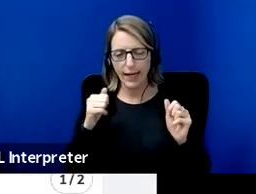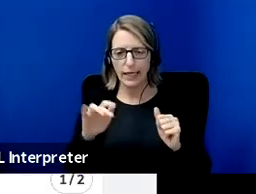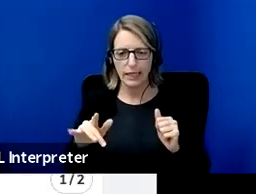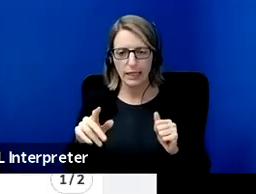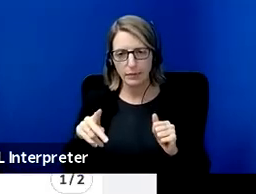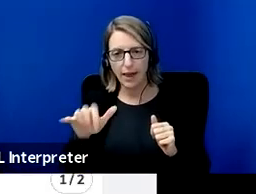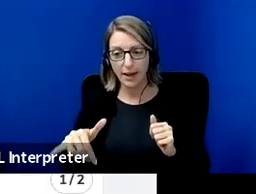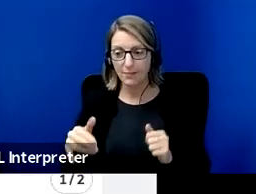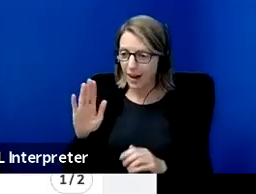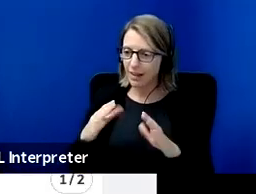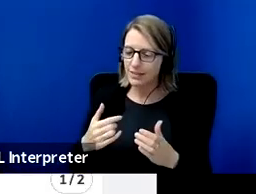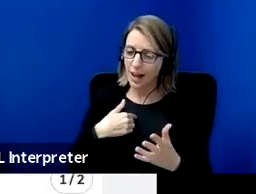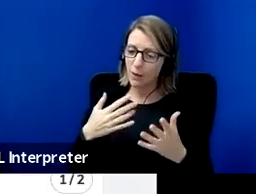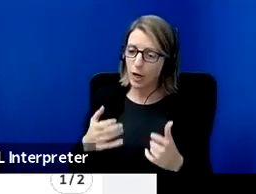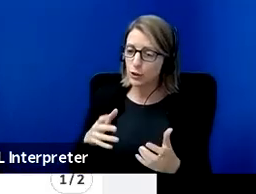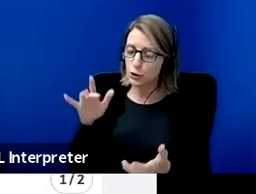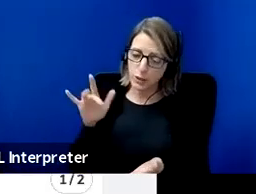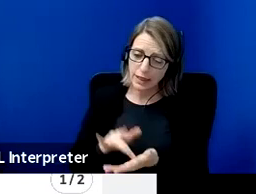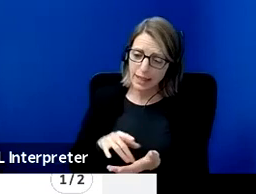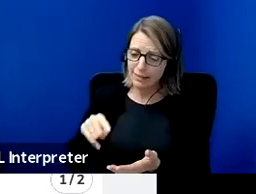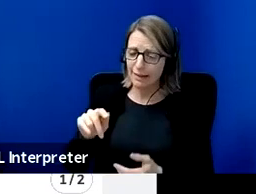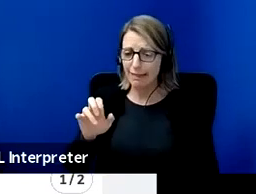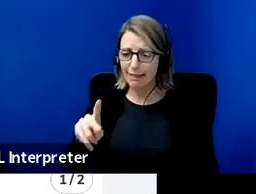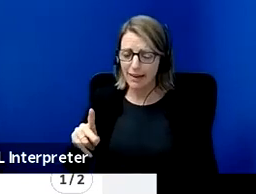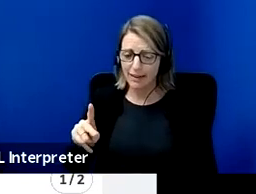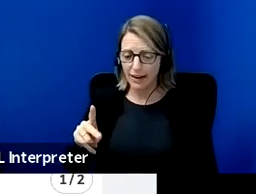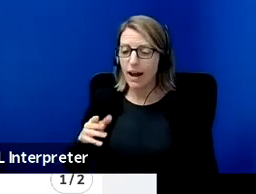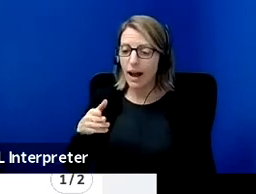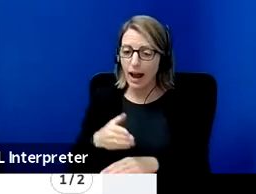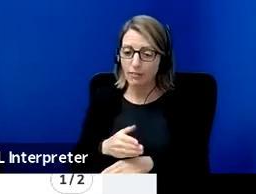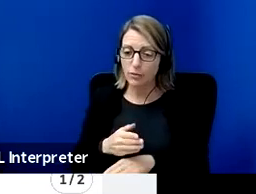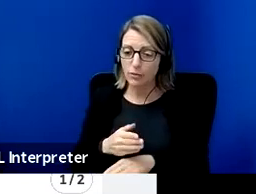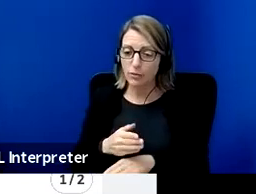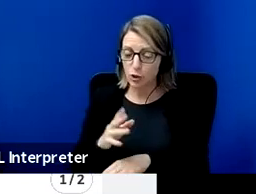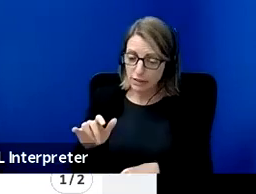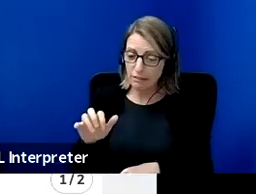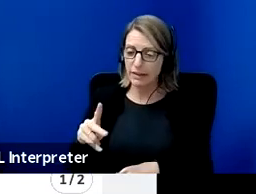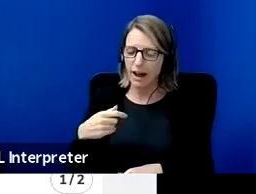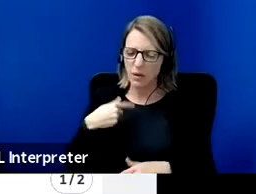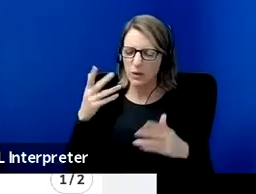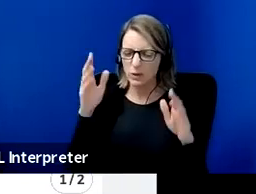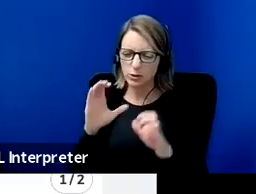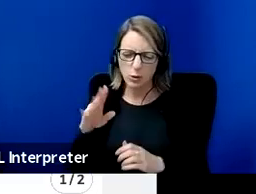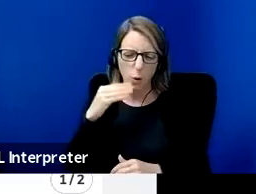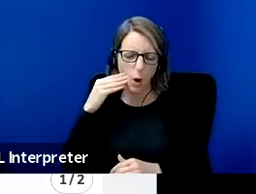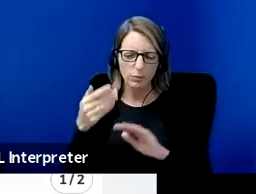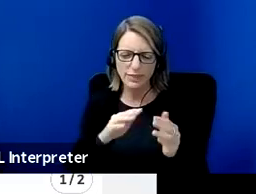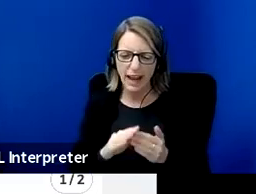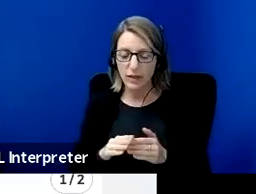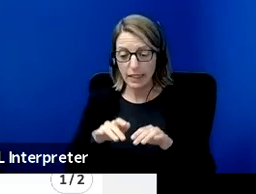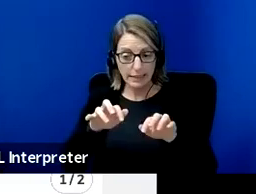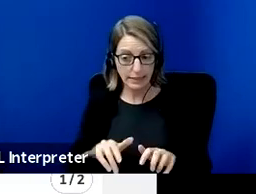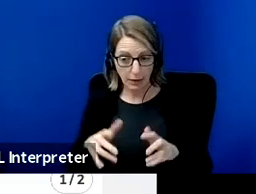Hi class, I want you to click the following link. And once you use the link, I want you to search your hometown and type